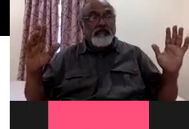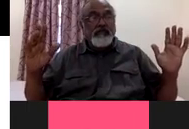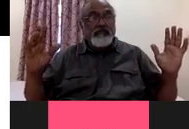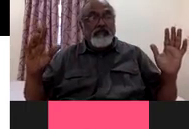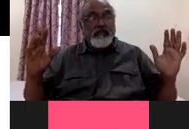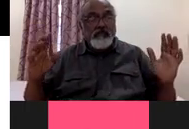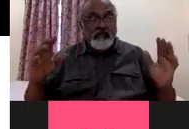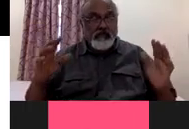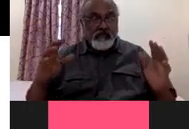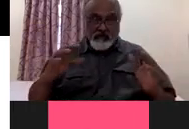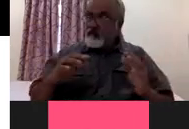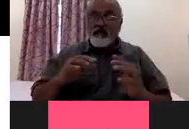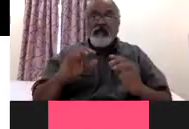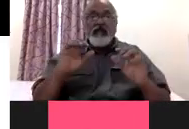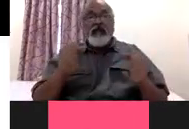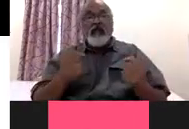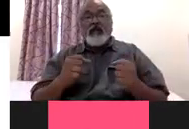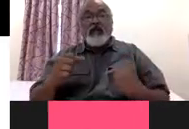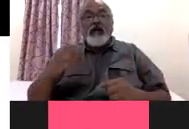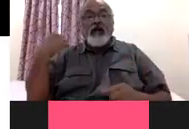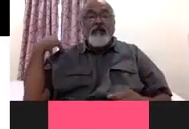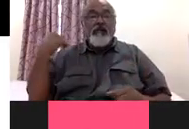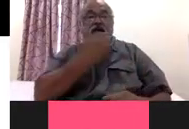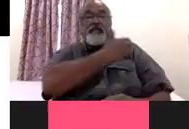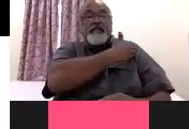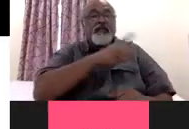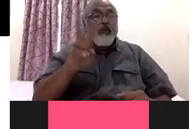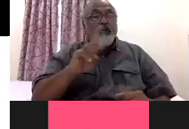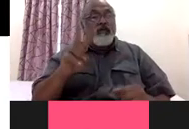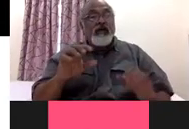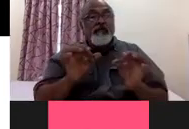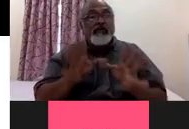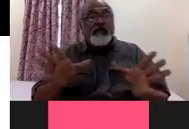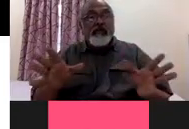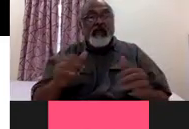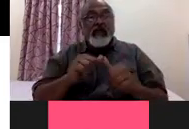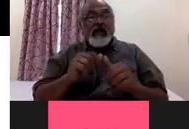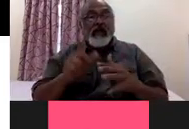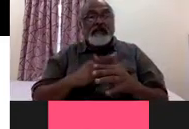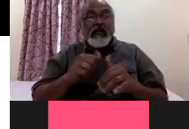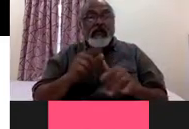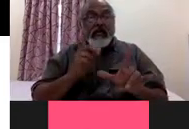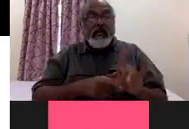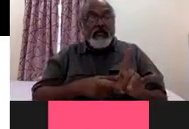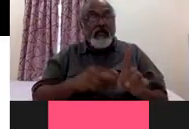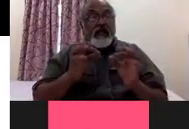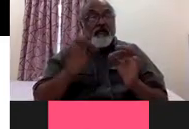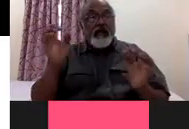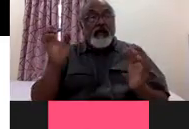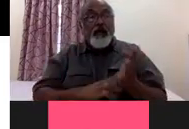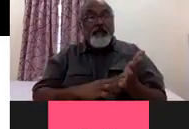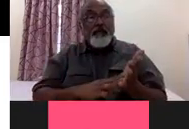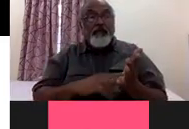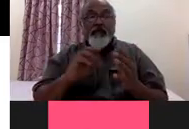limbs, upper limbs from the shoulder. Okay? His name is Ajay. The person is qualified as a BCom. He has not